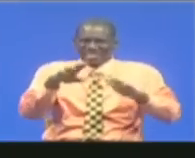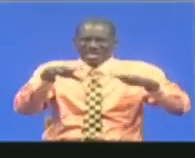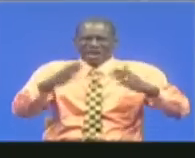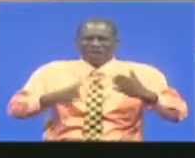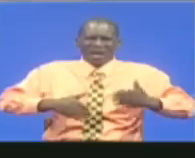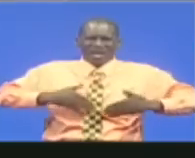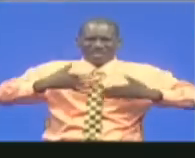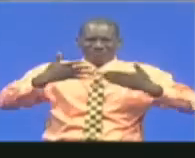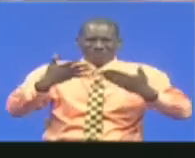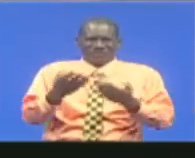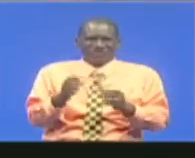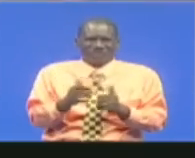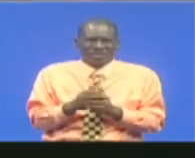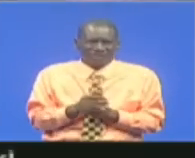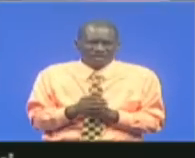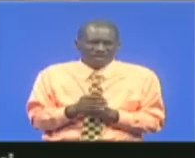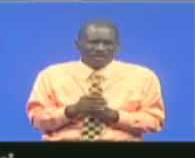expression.